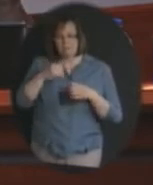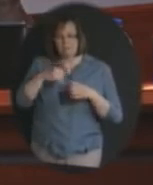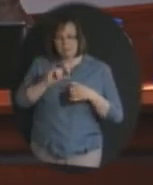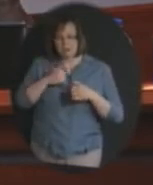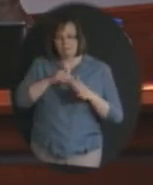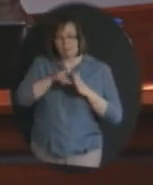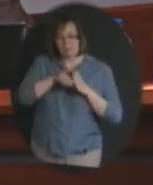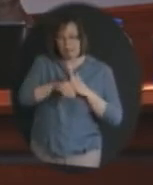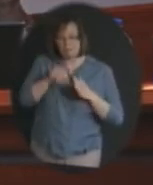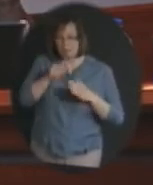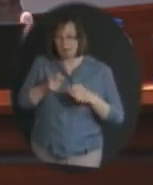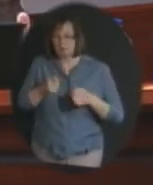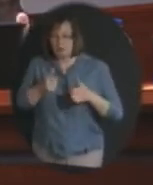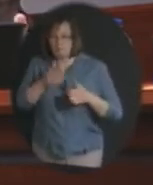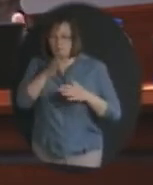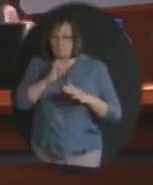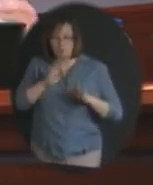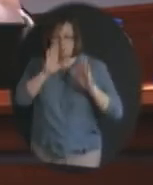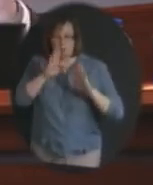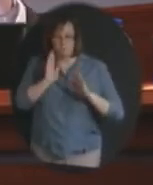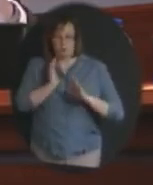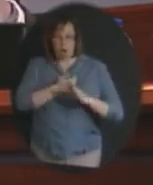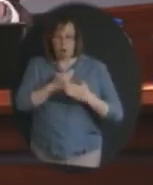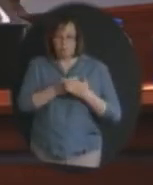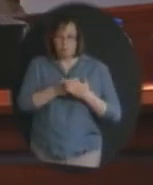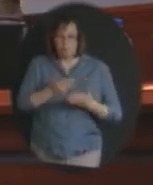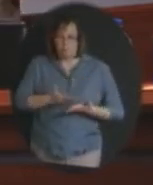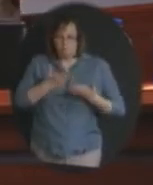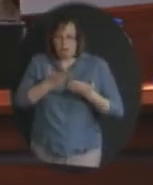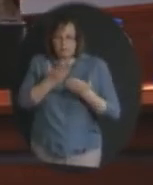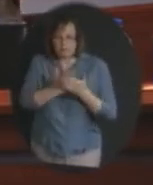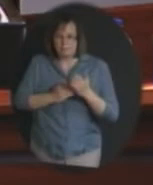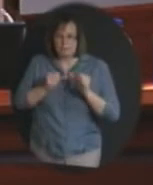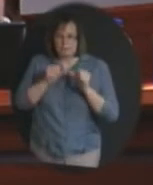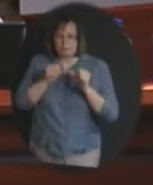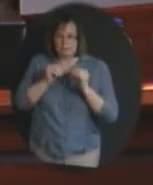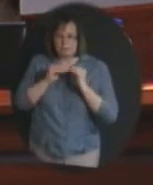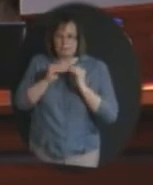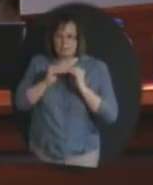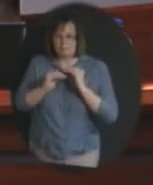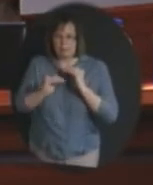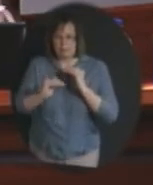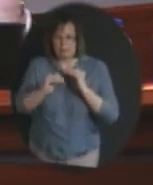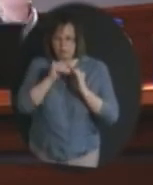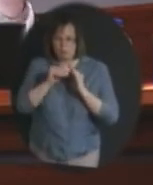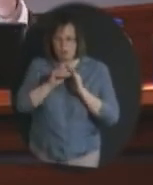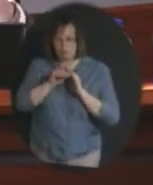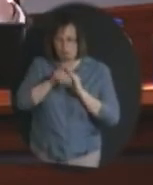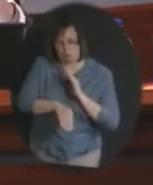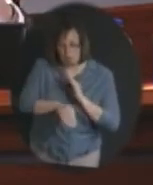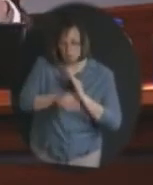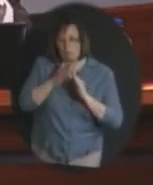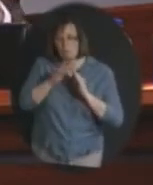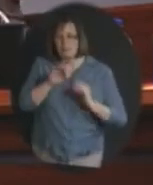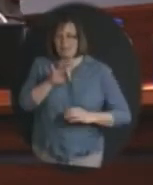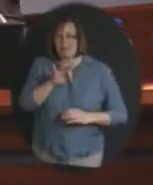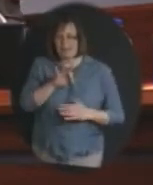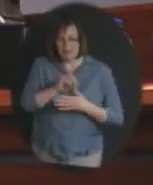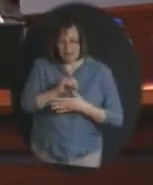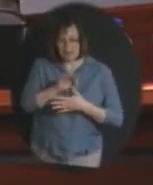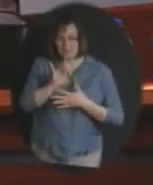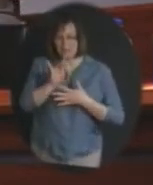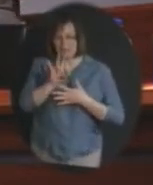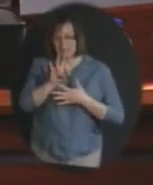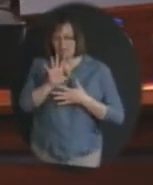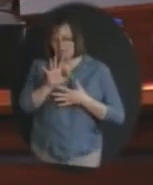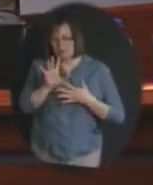as rapid. It would be wonderful for our budget to provide some stability to not go down quite so fast. It would be 90,